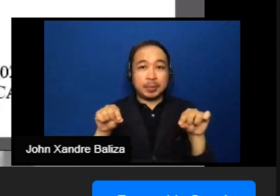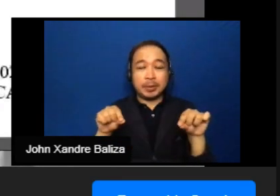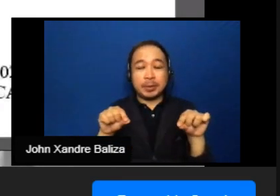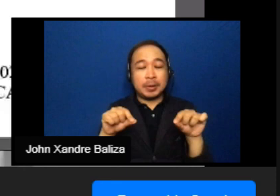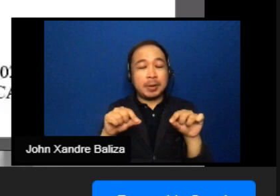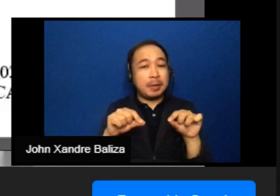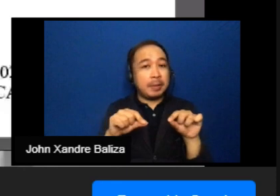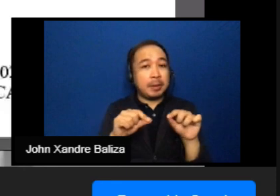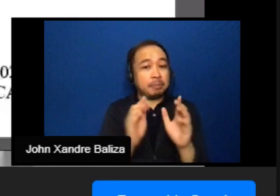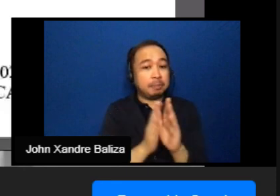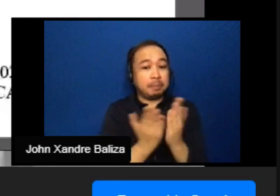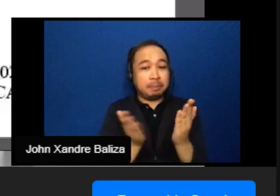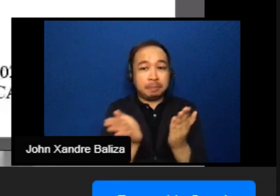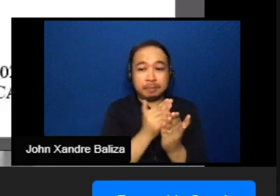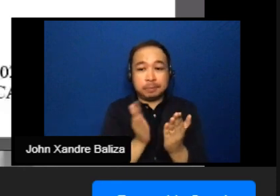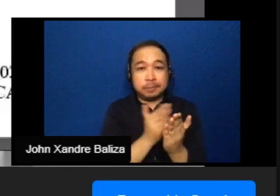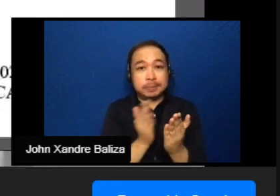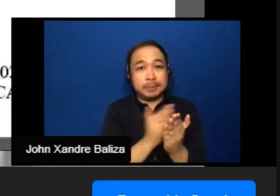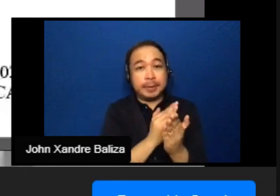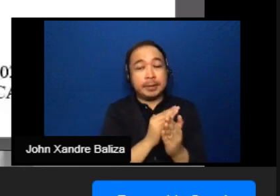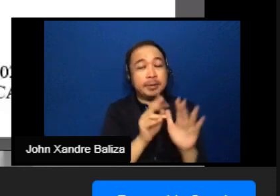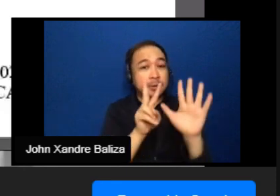11.